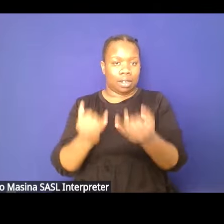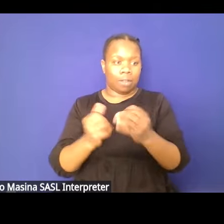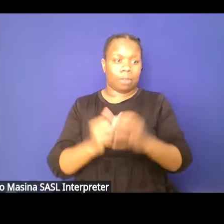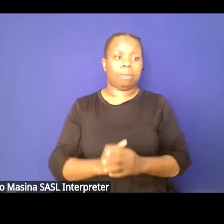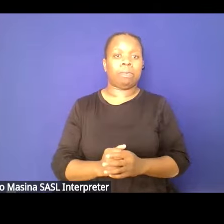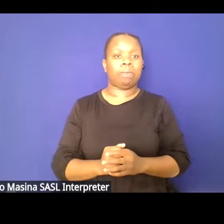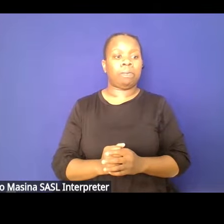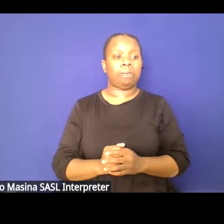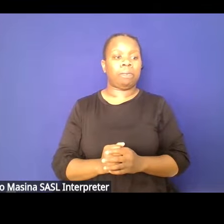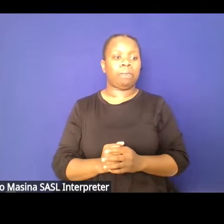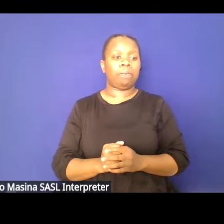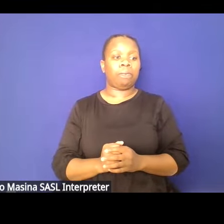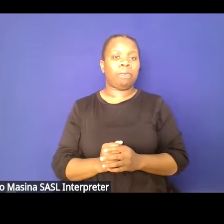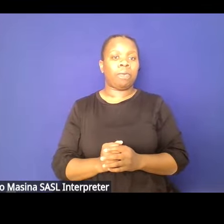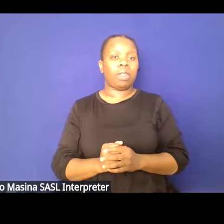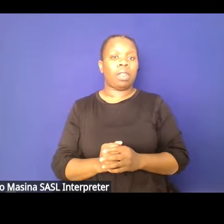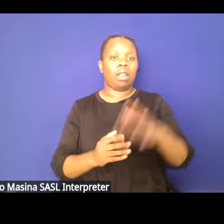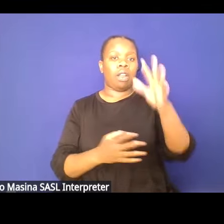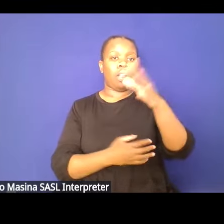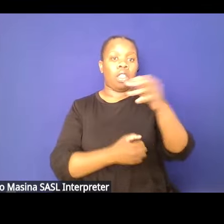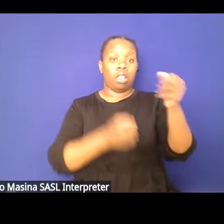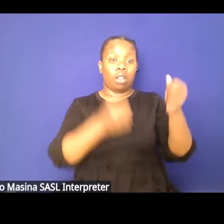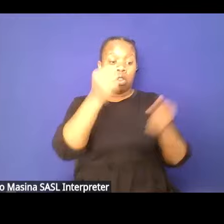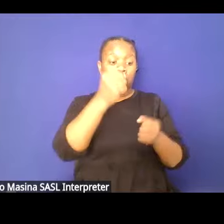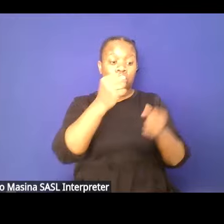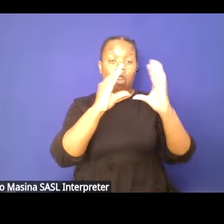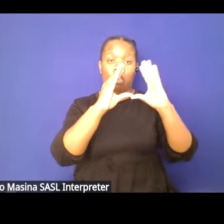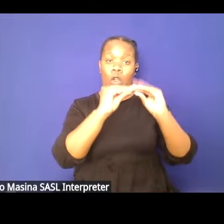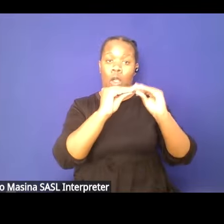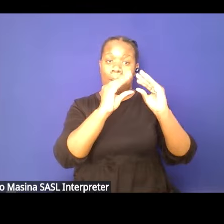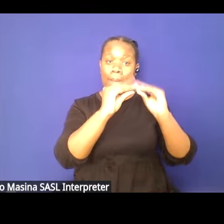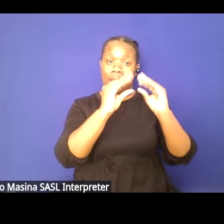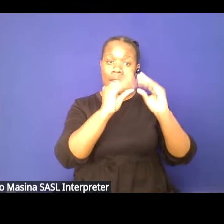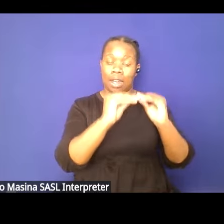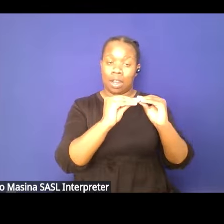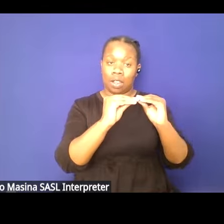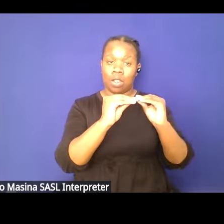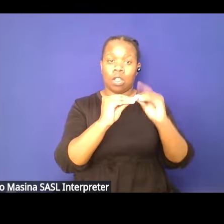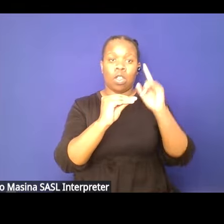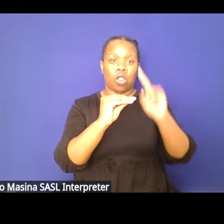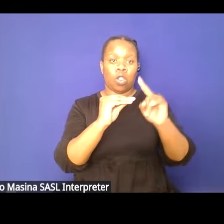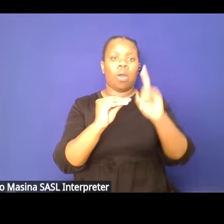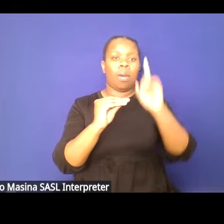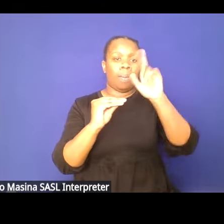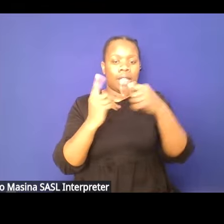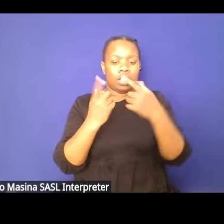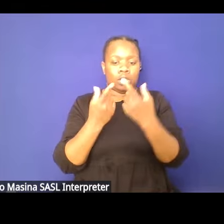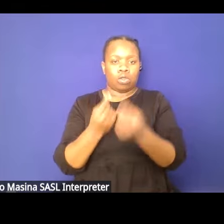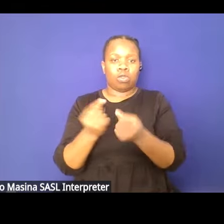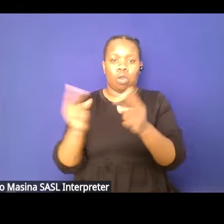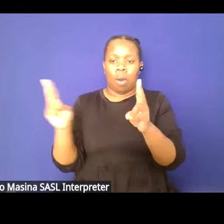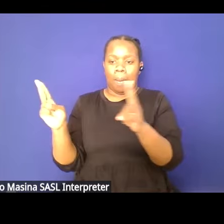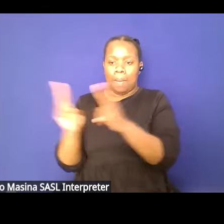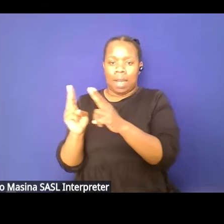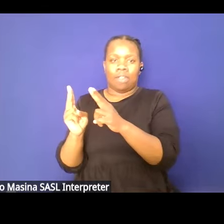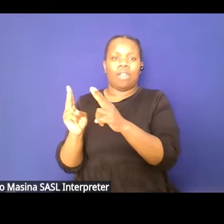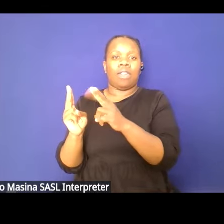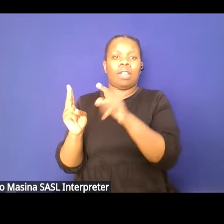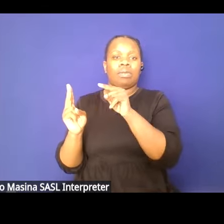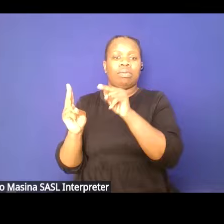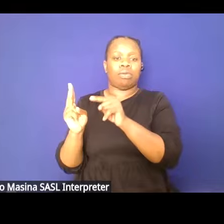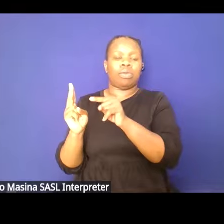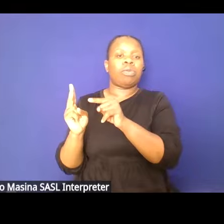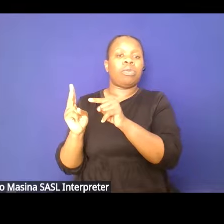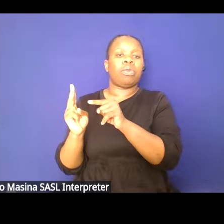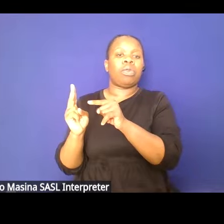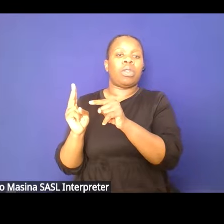At the conclusion of our webinar, you will be prompted to complete a brief survey. Please do that,